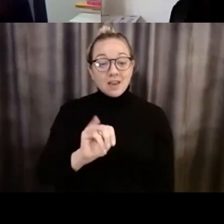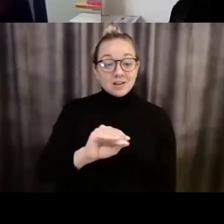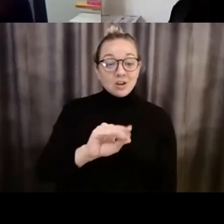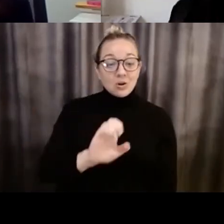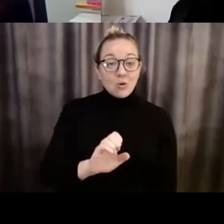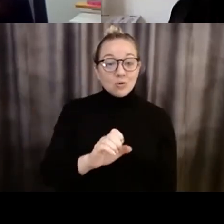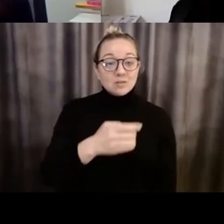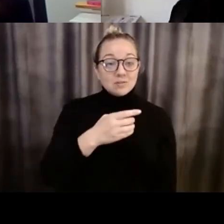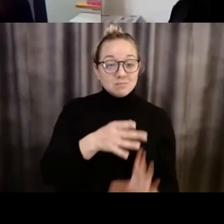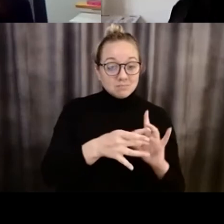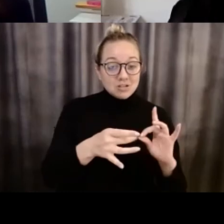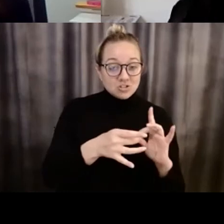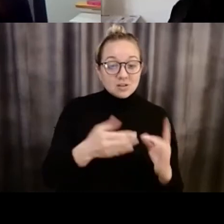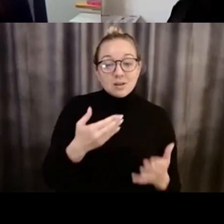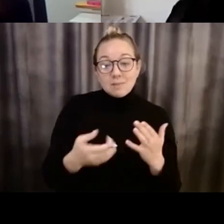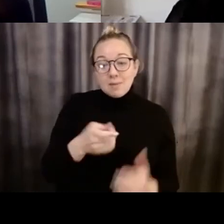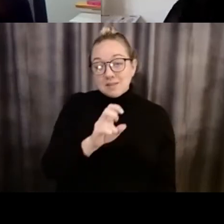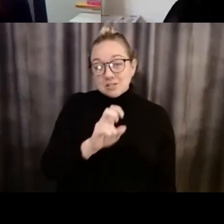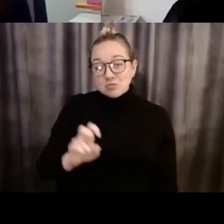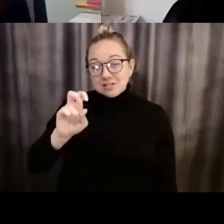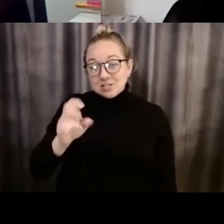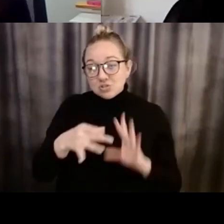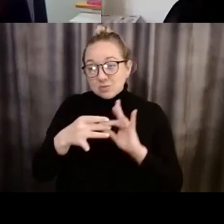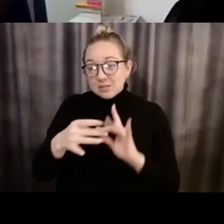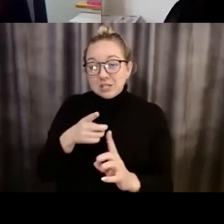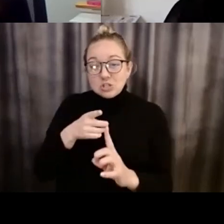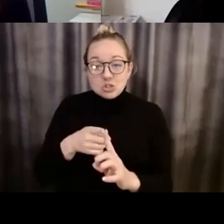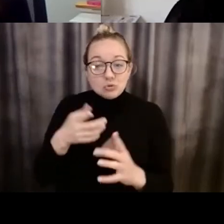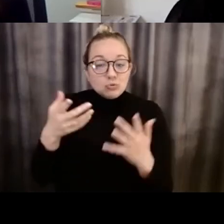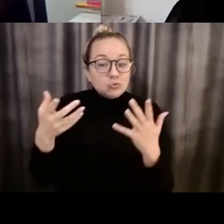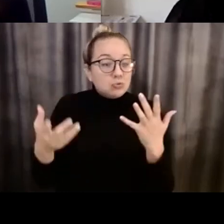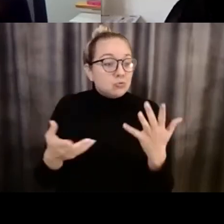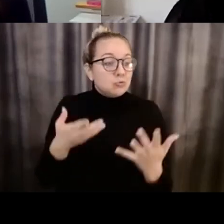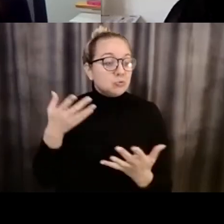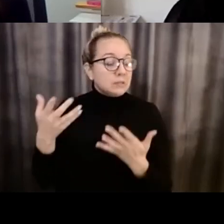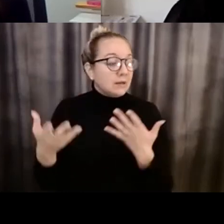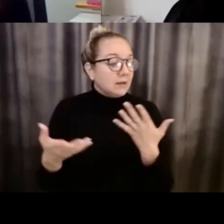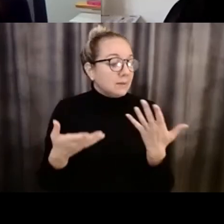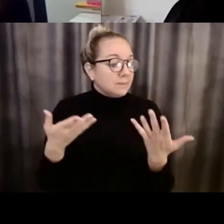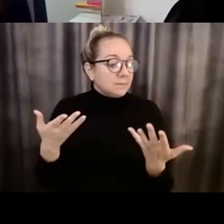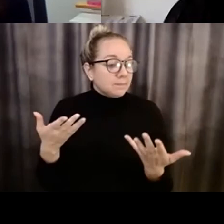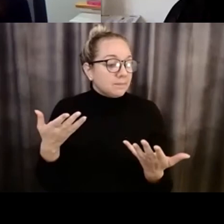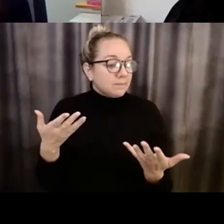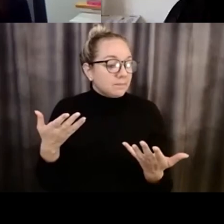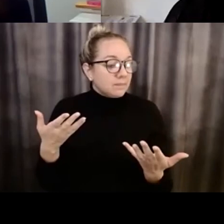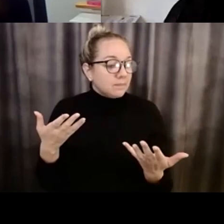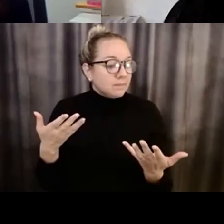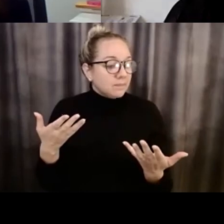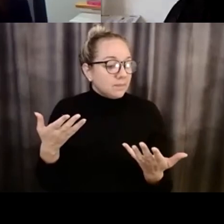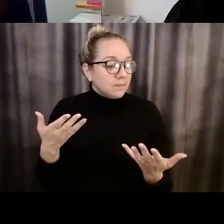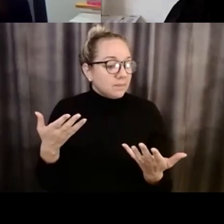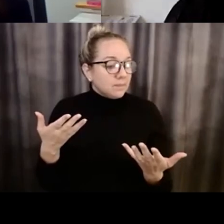transition that has to do with not going back to not spending as much time with your children at night,